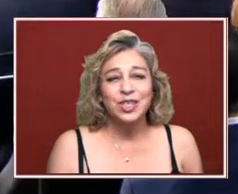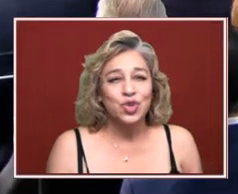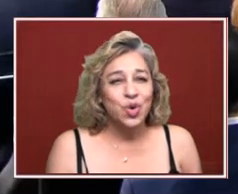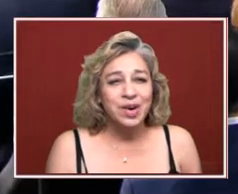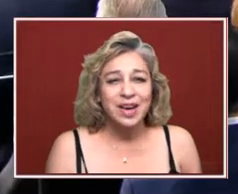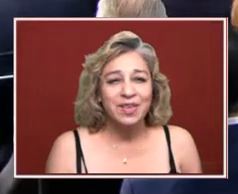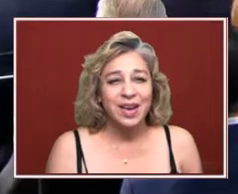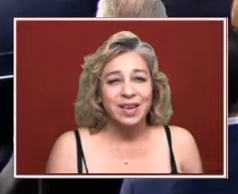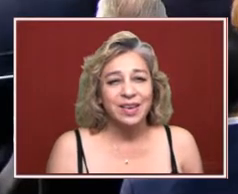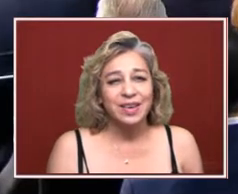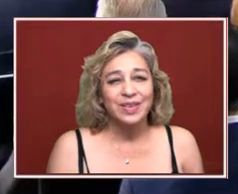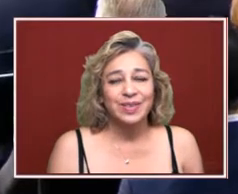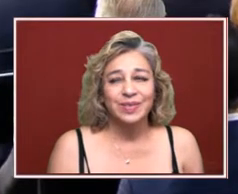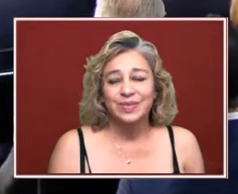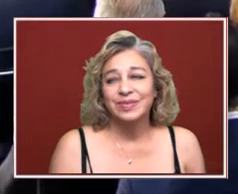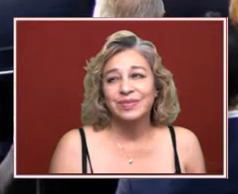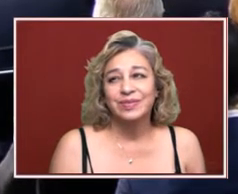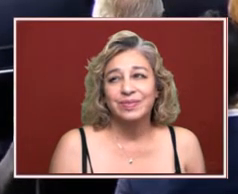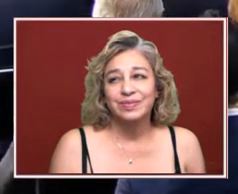is extraordinary.